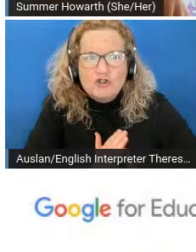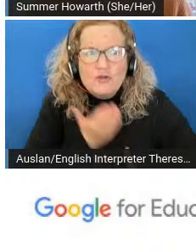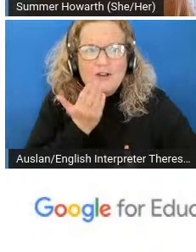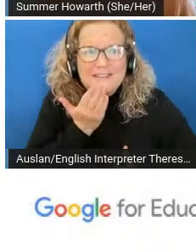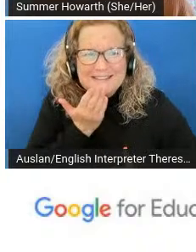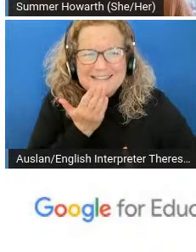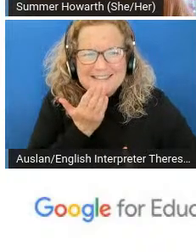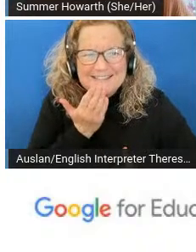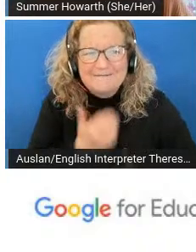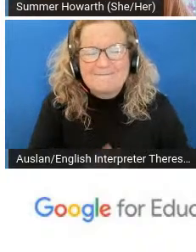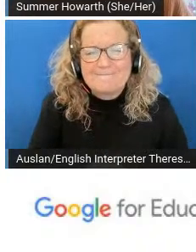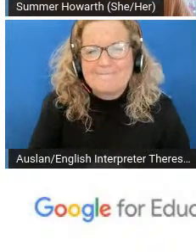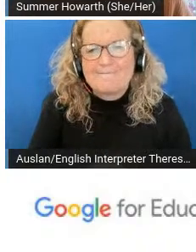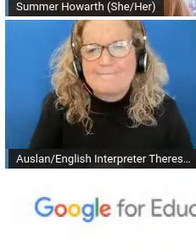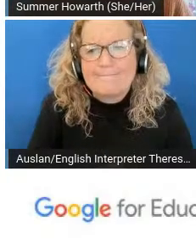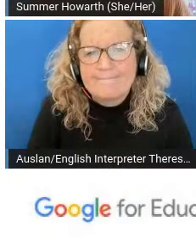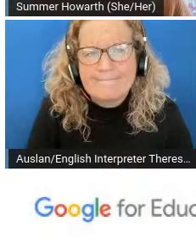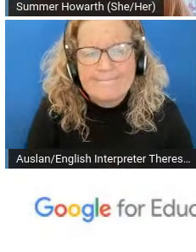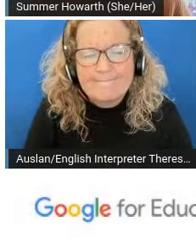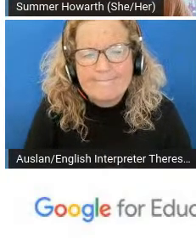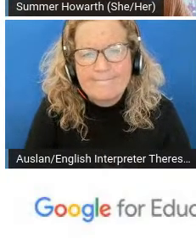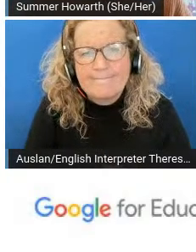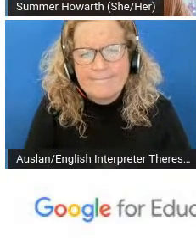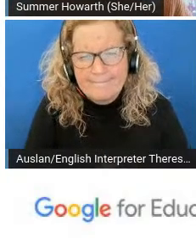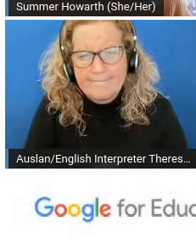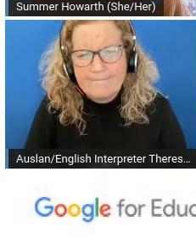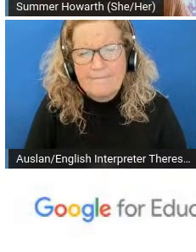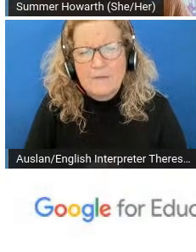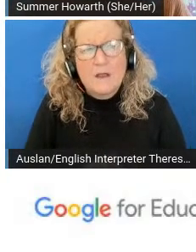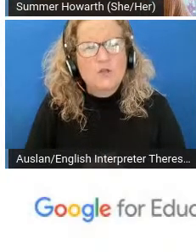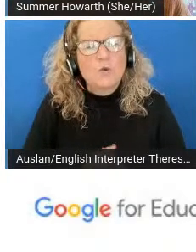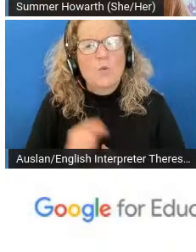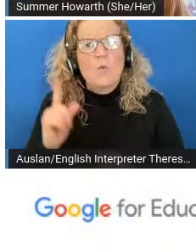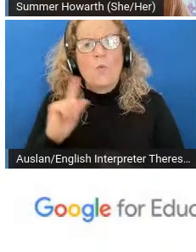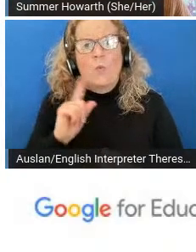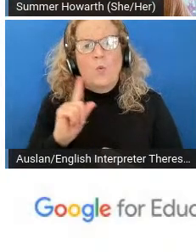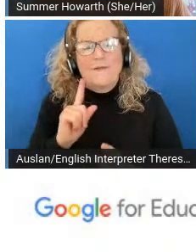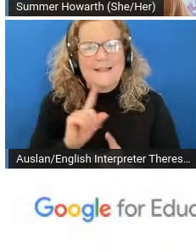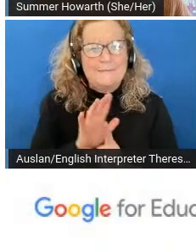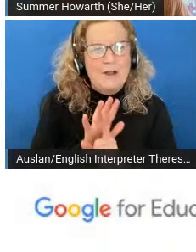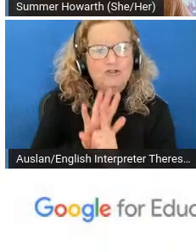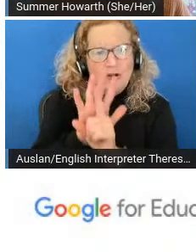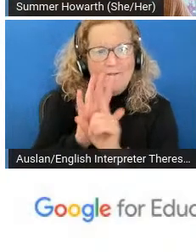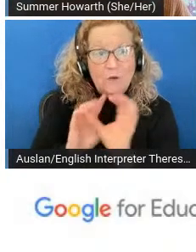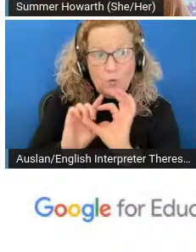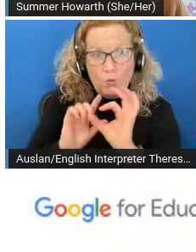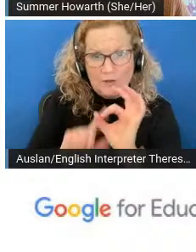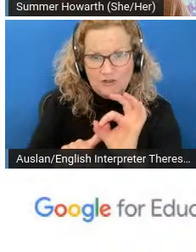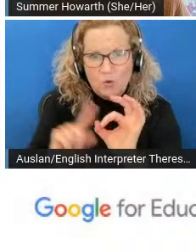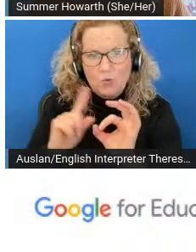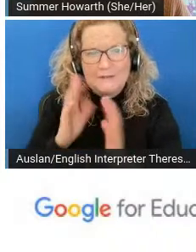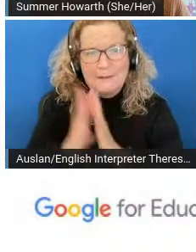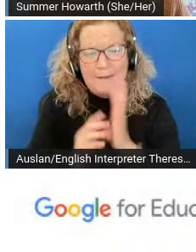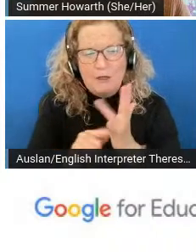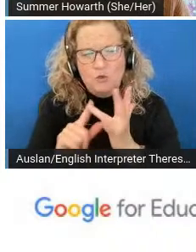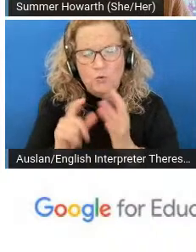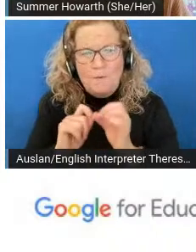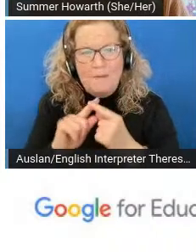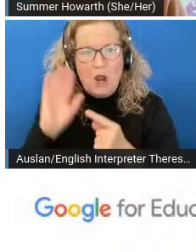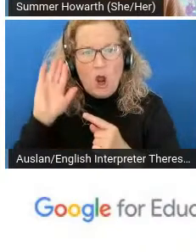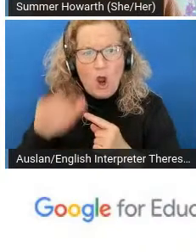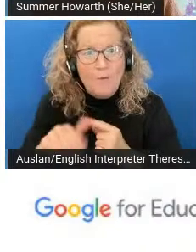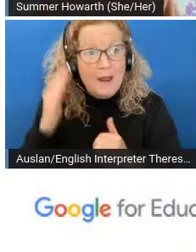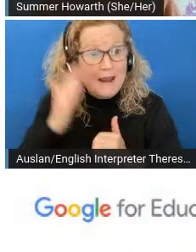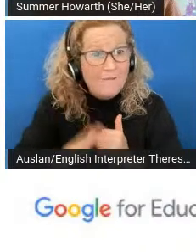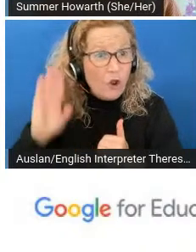driving question, which is called what does it mean to be home? And then if you haven't heard of Saru